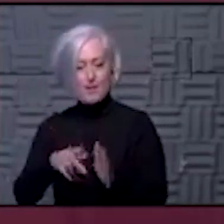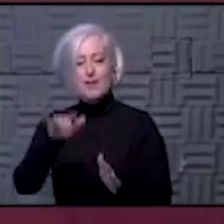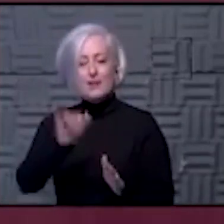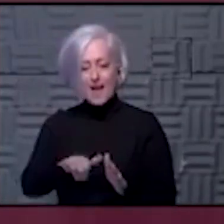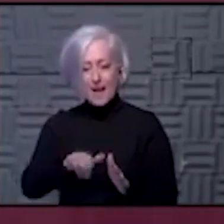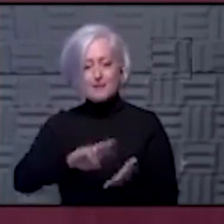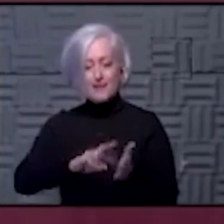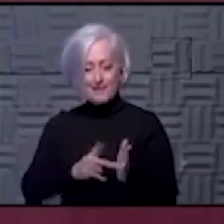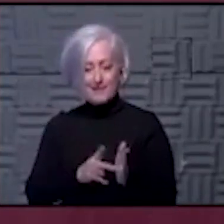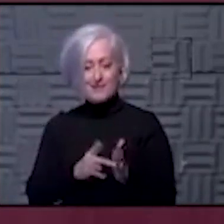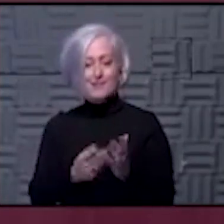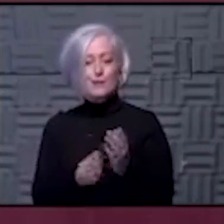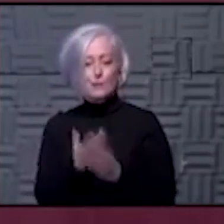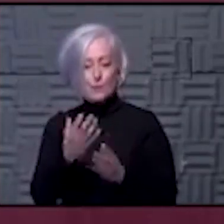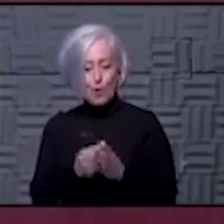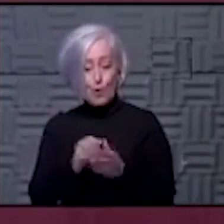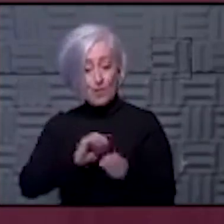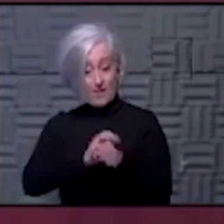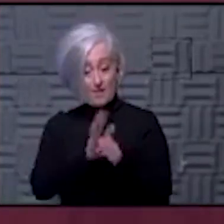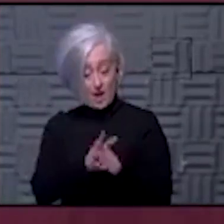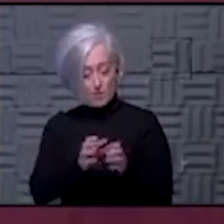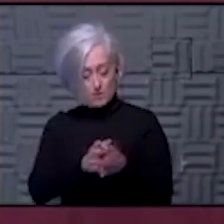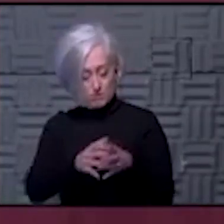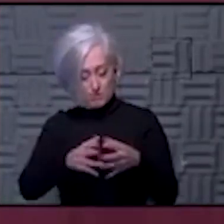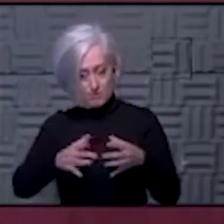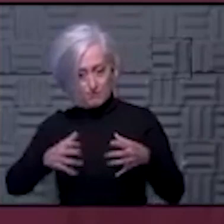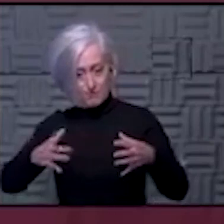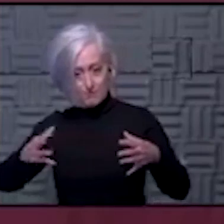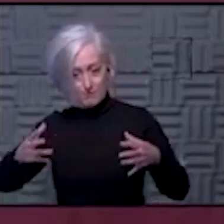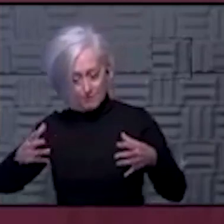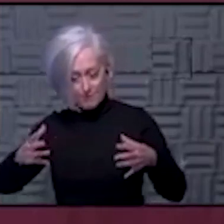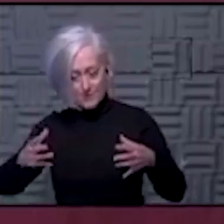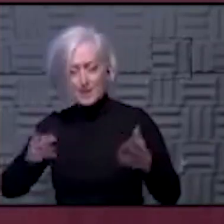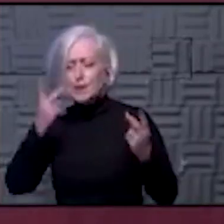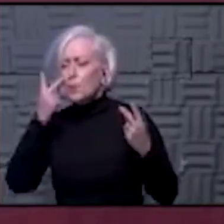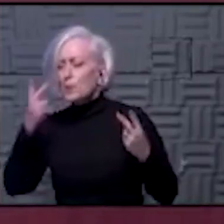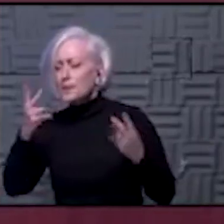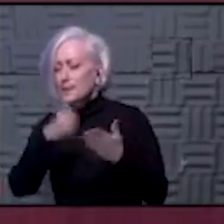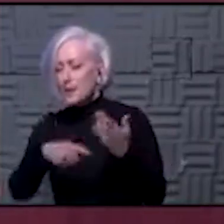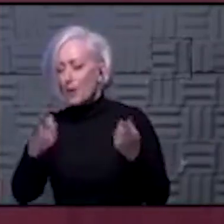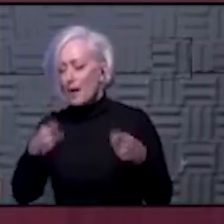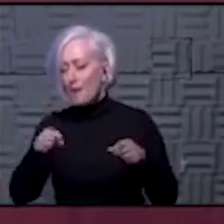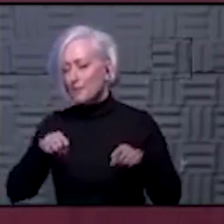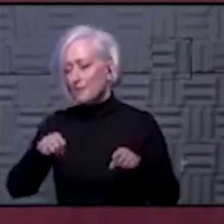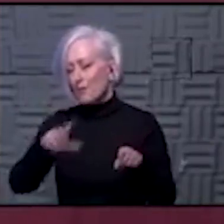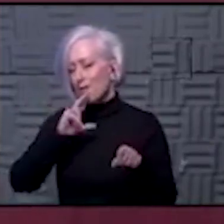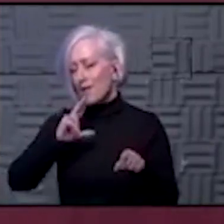growth. And so we'll have to see what happens, especially over the Thanksgiving weekend. I think we're all